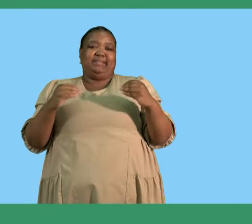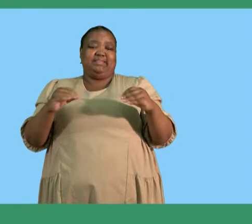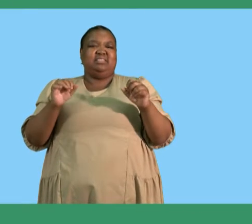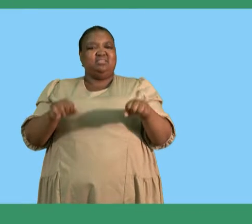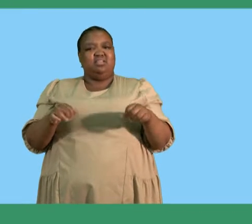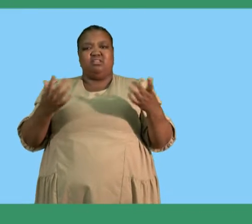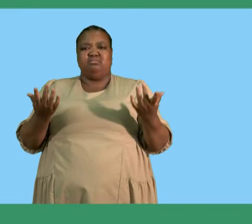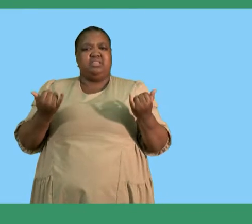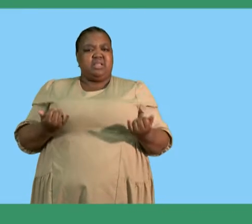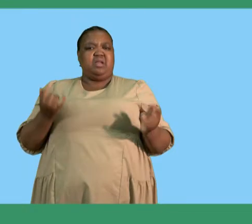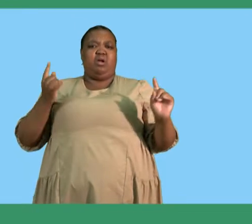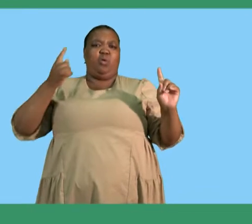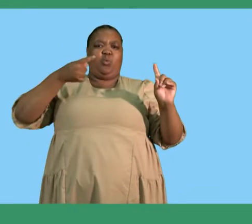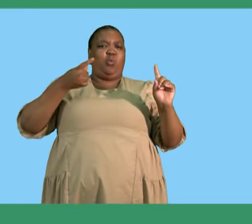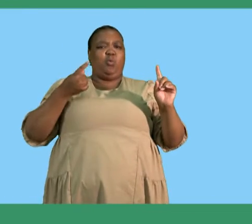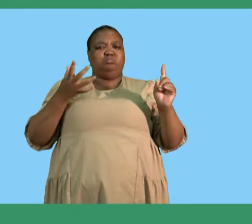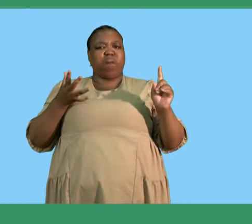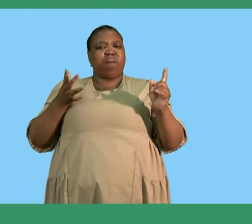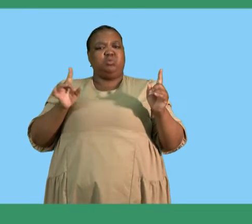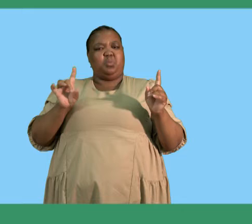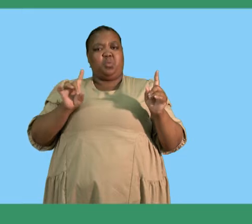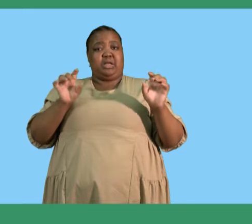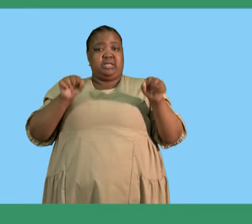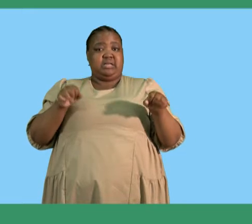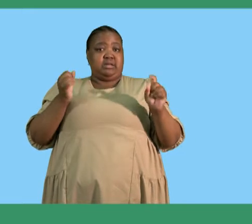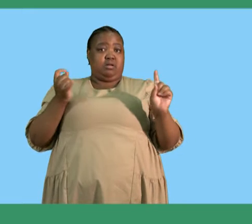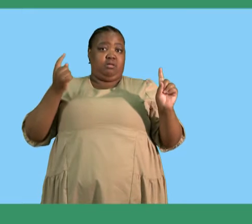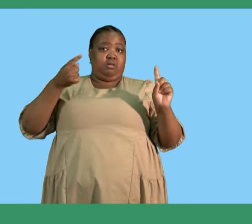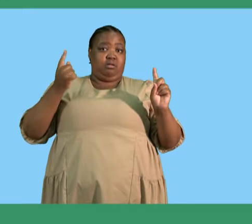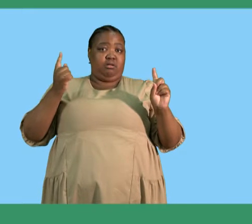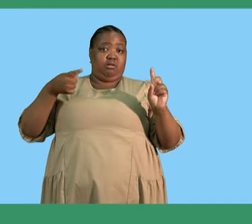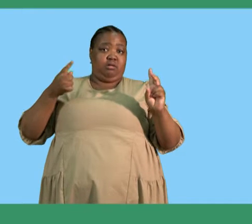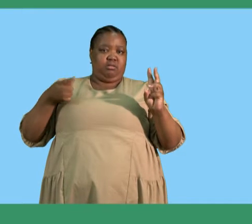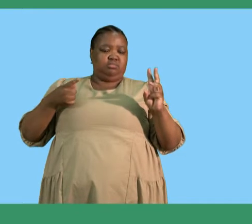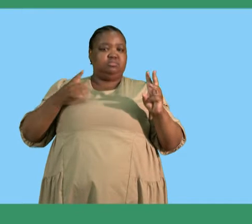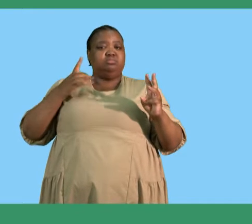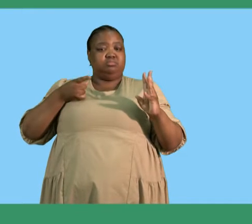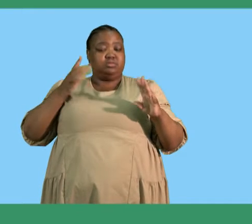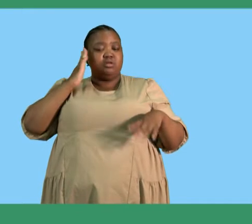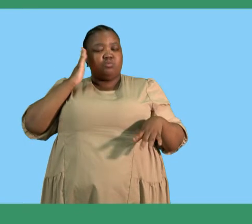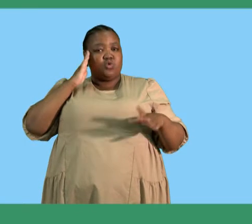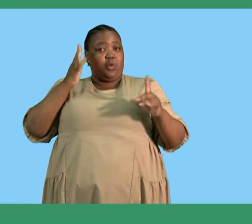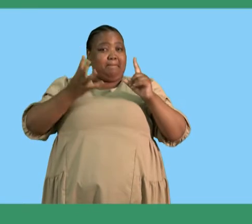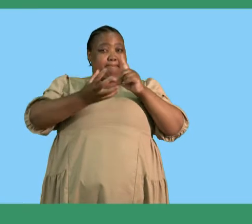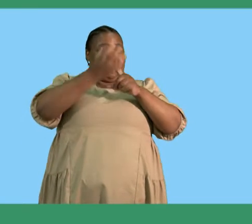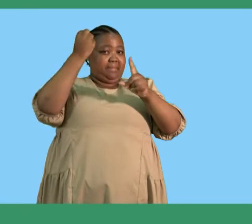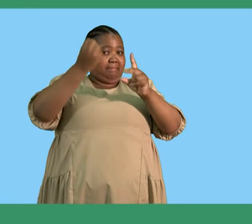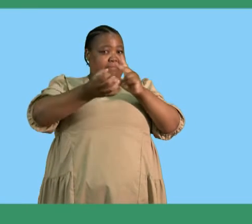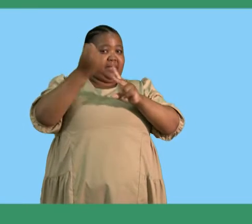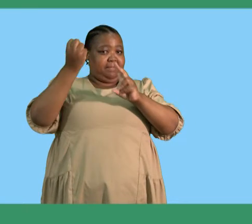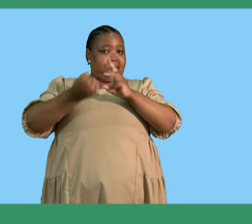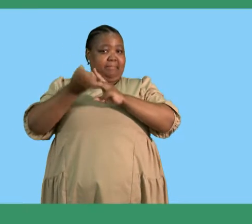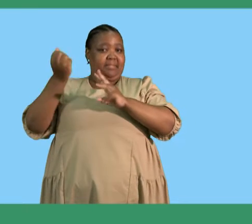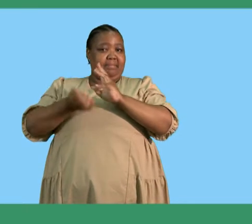business. What are you aiming to achieve? Then your goals that you set must be measurable and realistic. You must